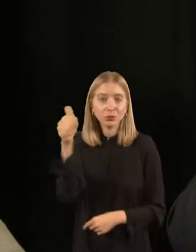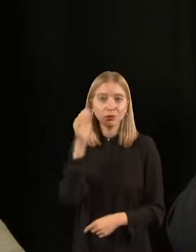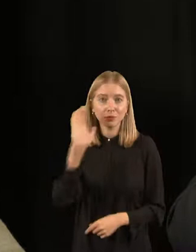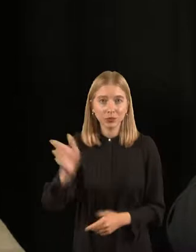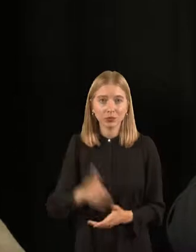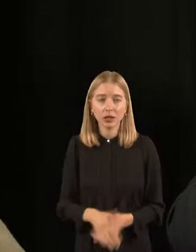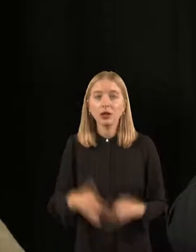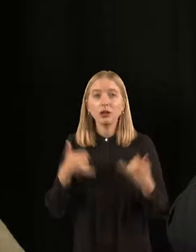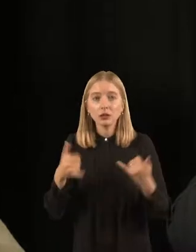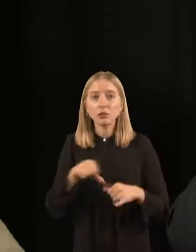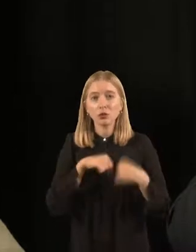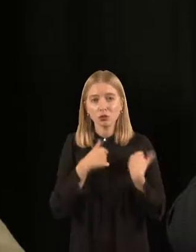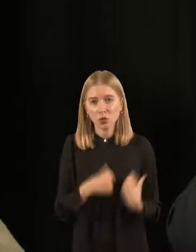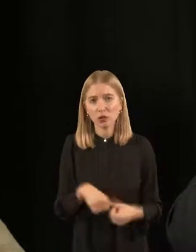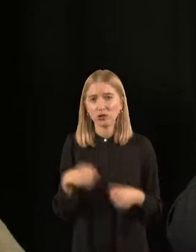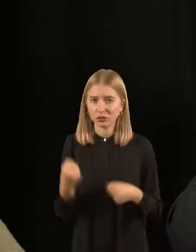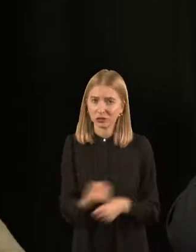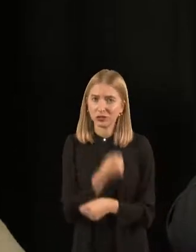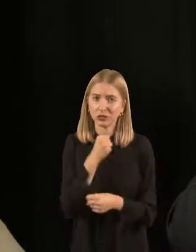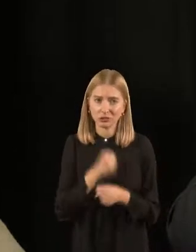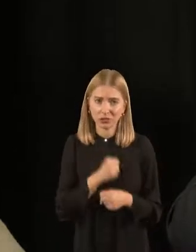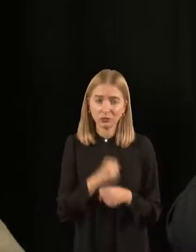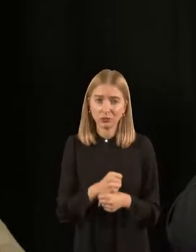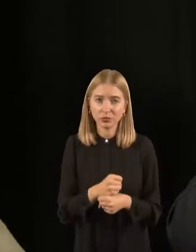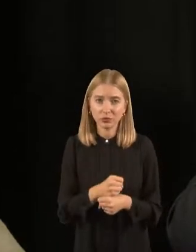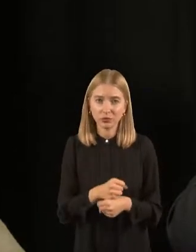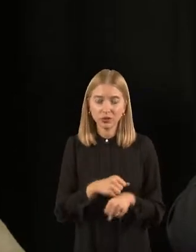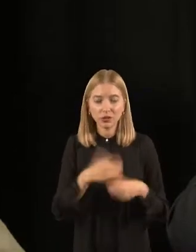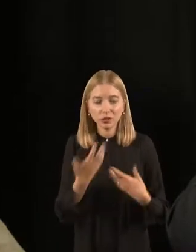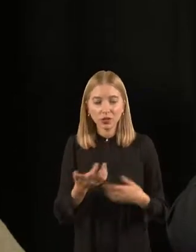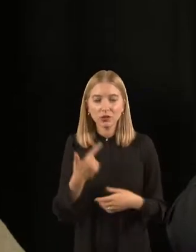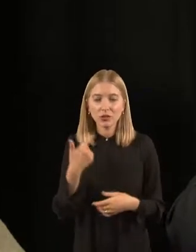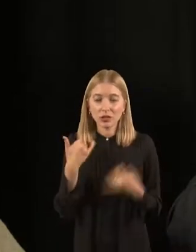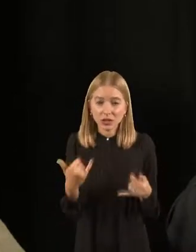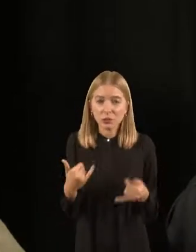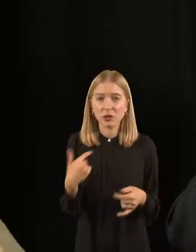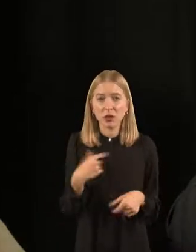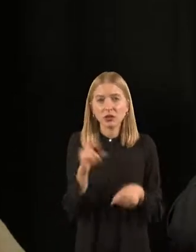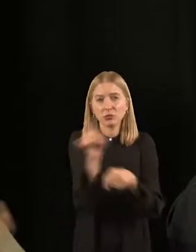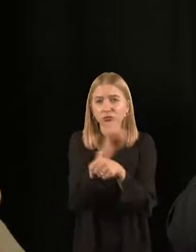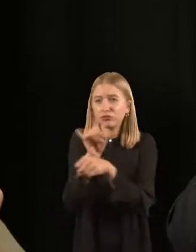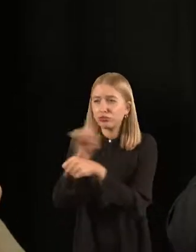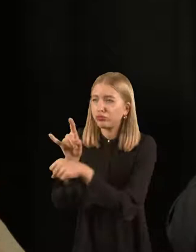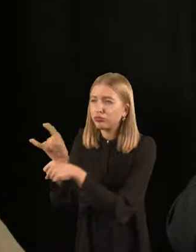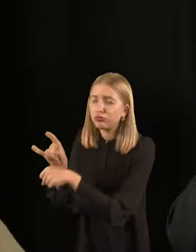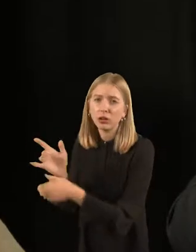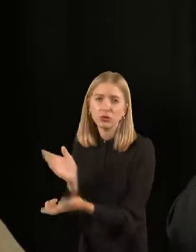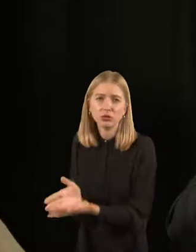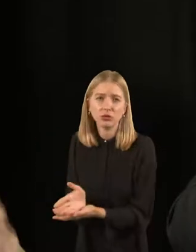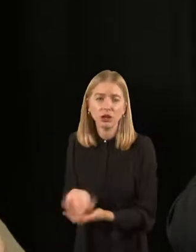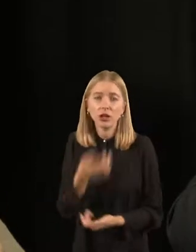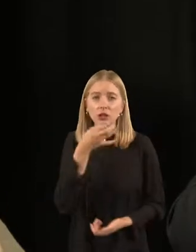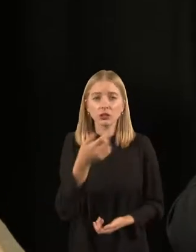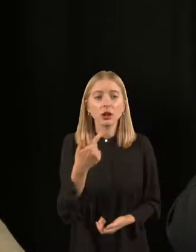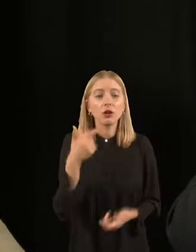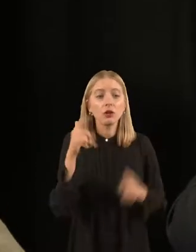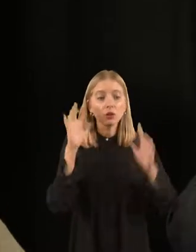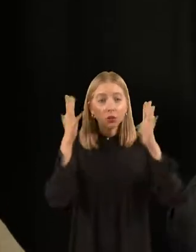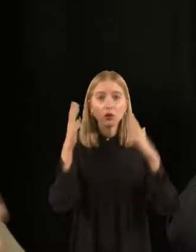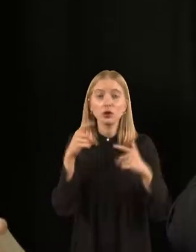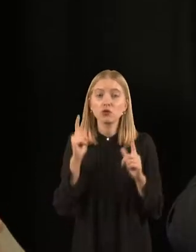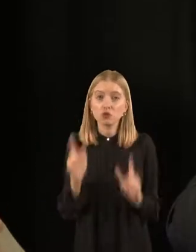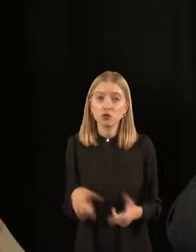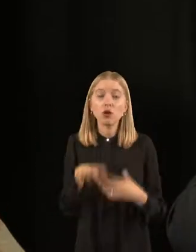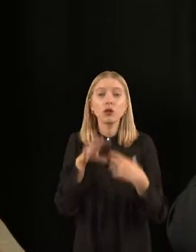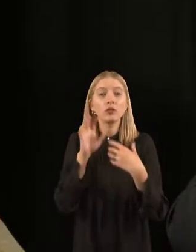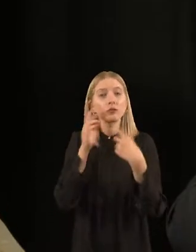of public money or additional money to achieve a good result. So we need to be honest, we need to be sincere,